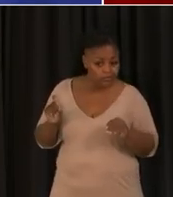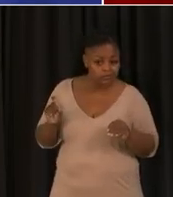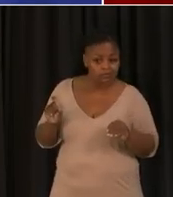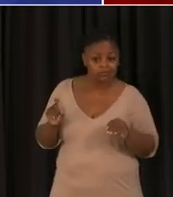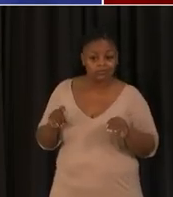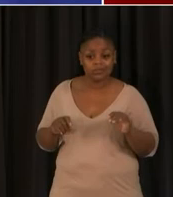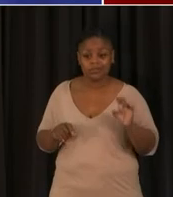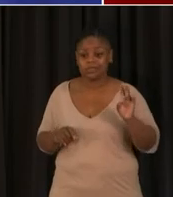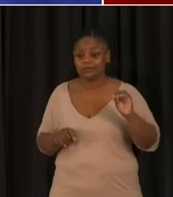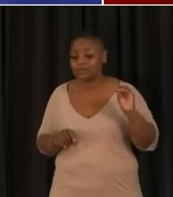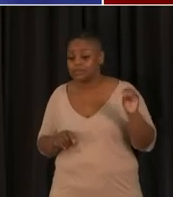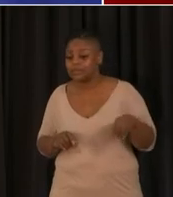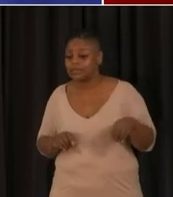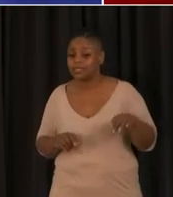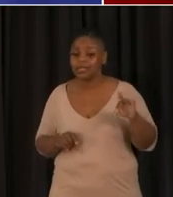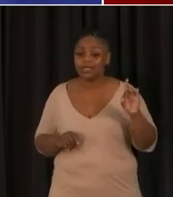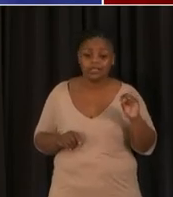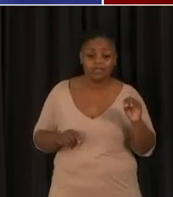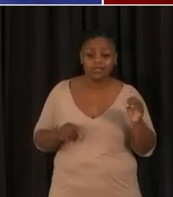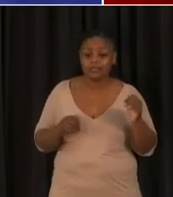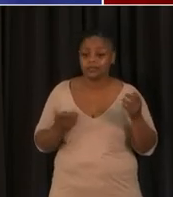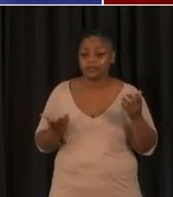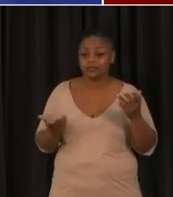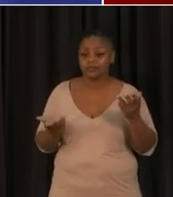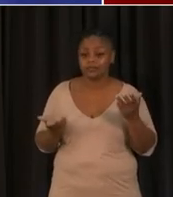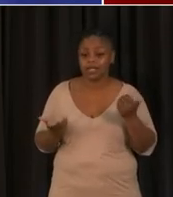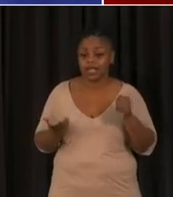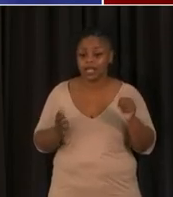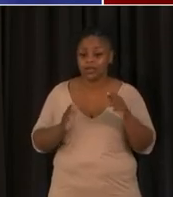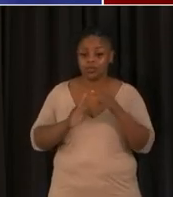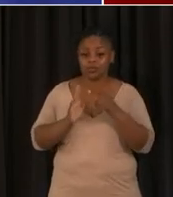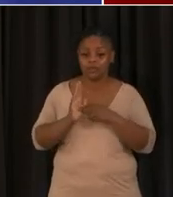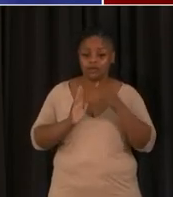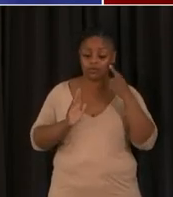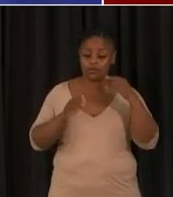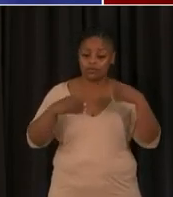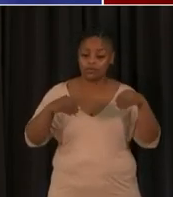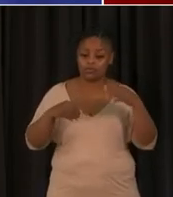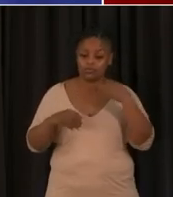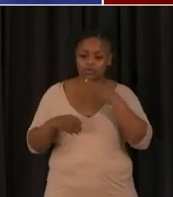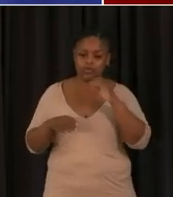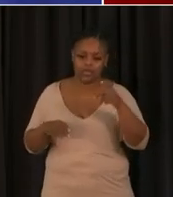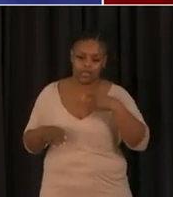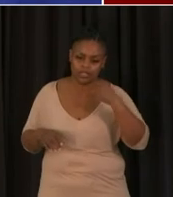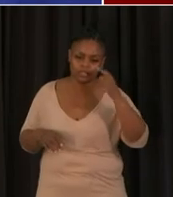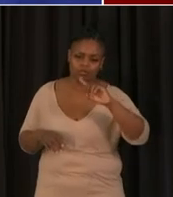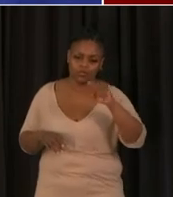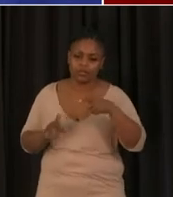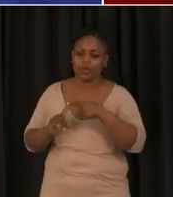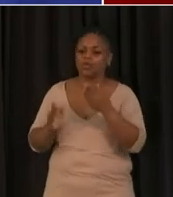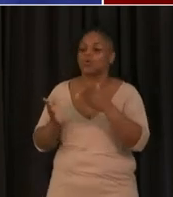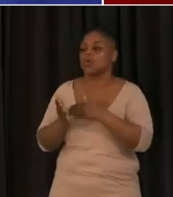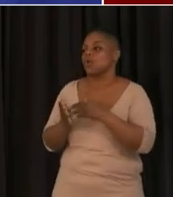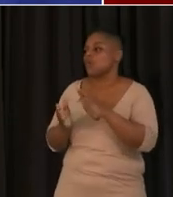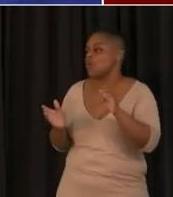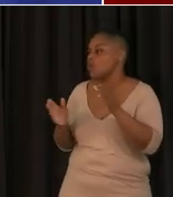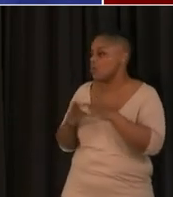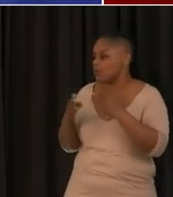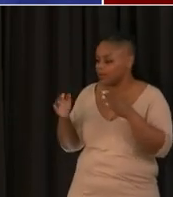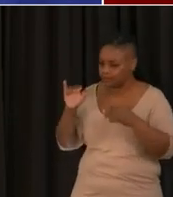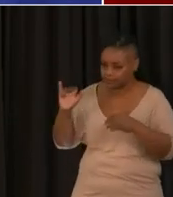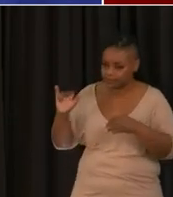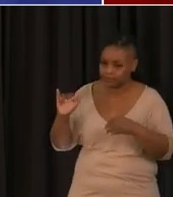So for me, like I said, I received my welcome letter in October 2019. And you do have to take the financial literacy